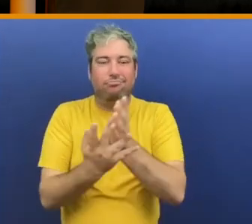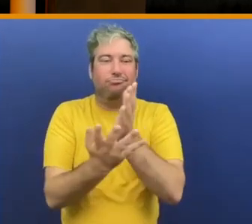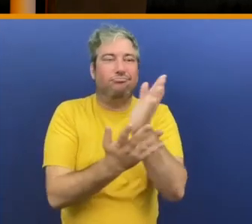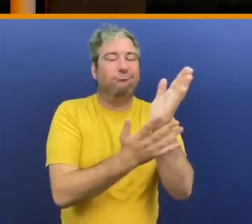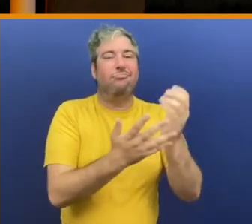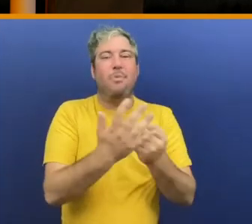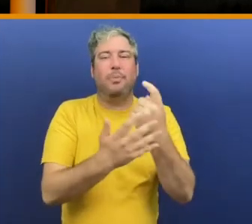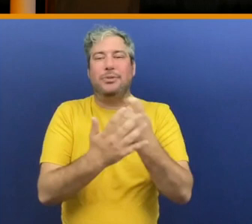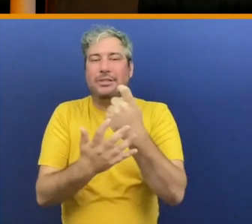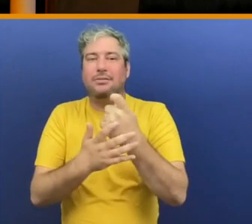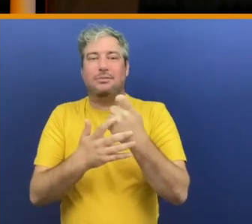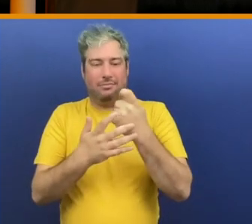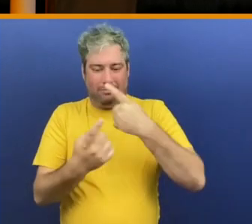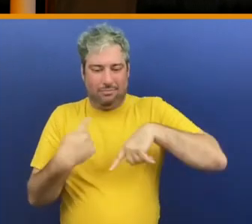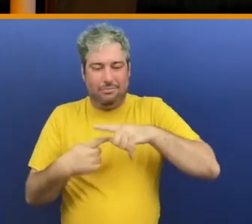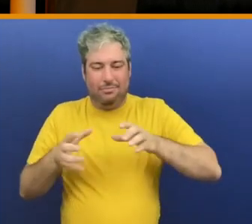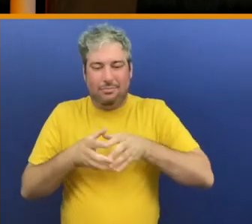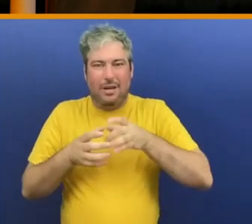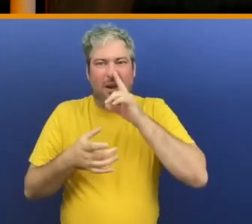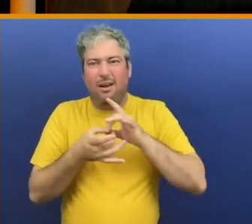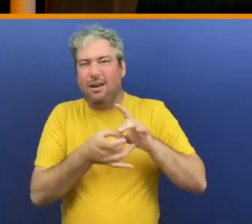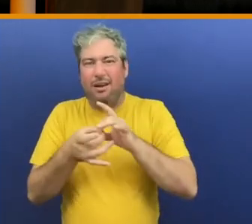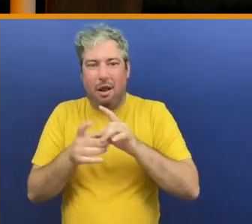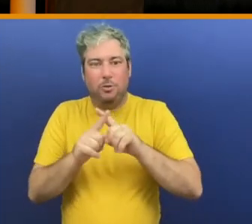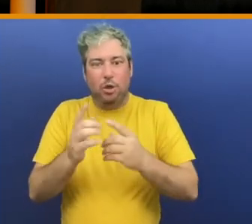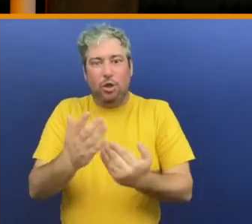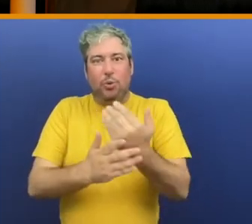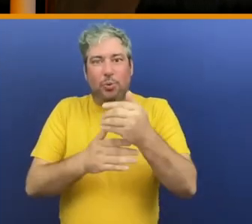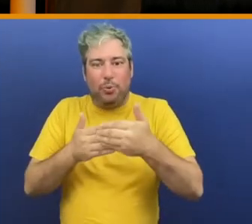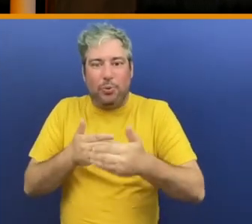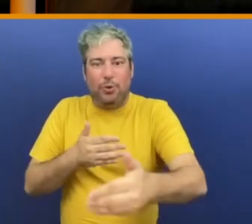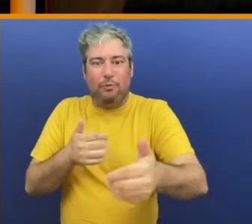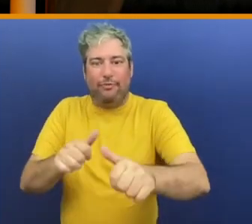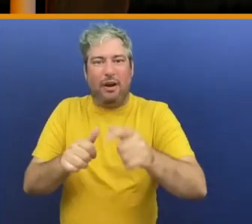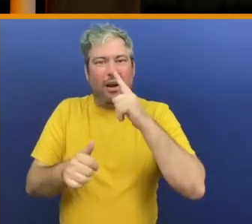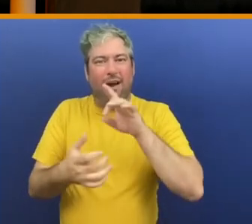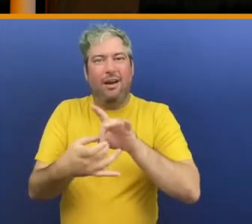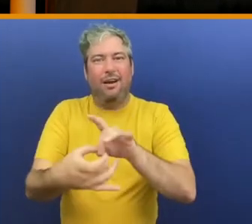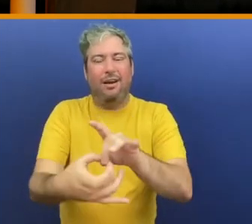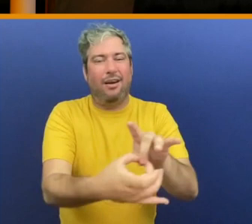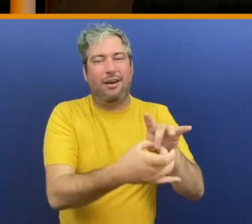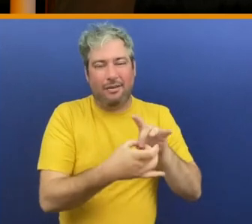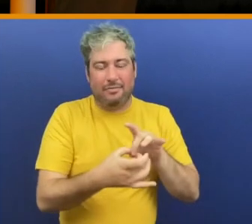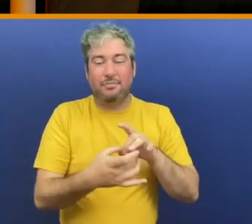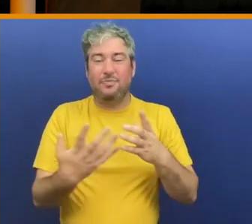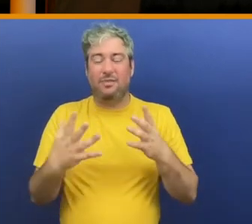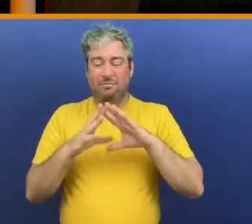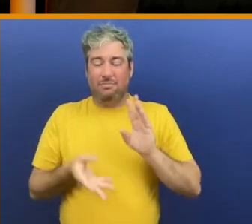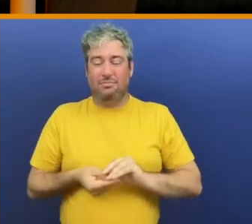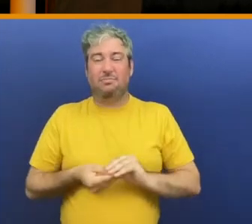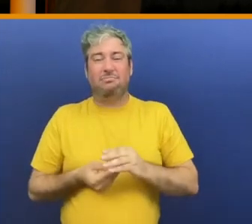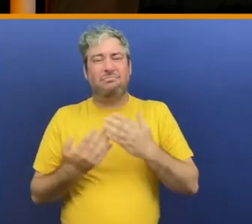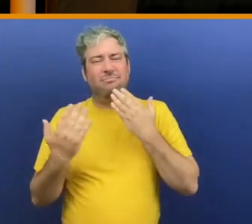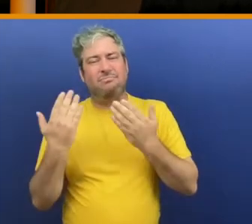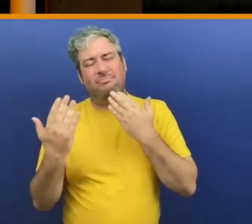ones currently awaiting approval. In conclusion, our thanks to all those who have taken part for your time,